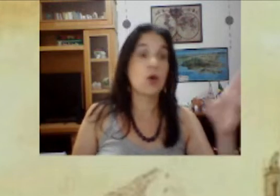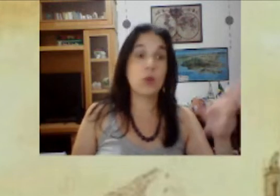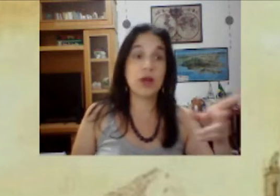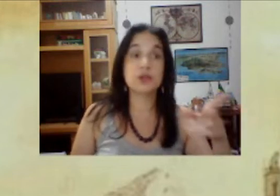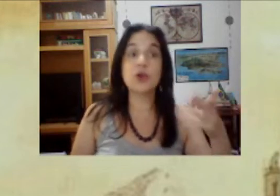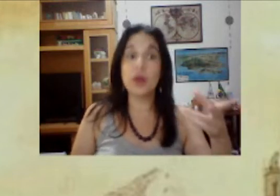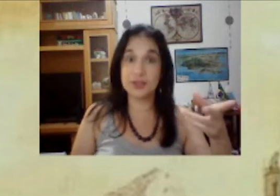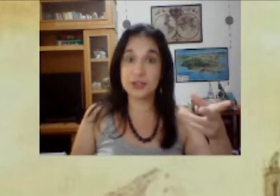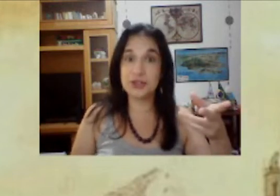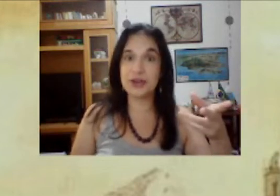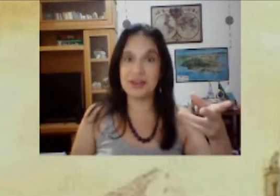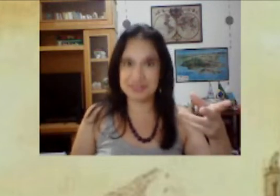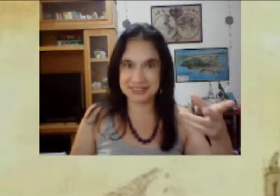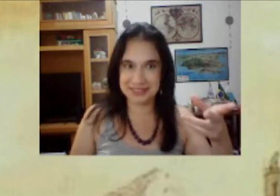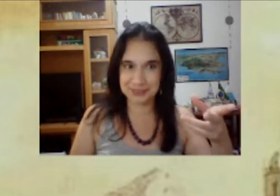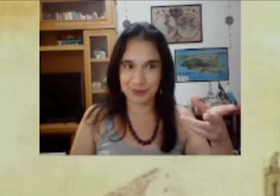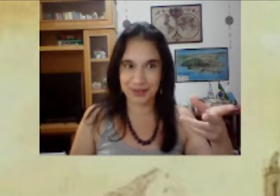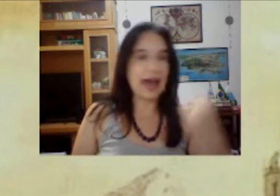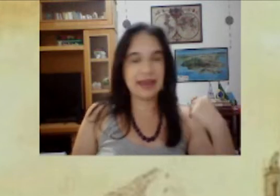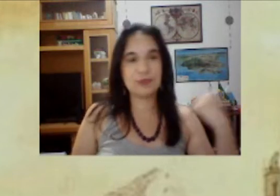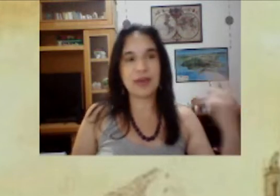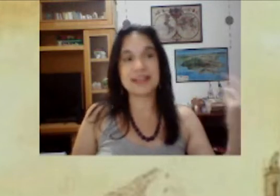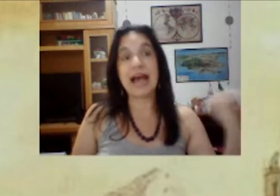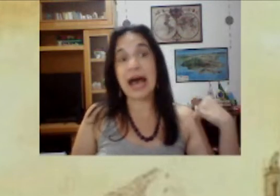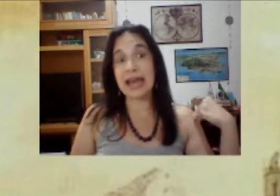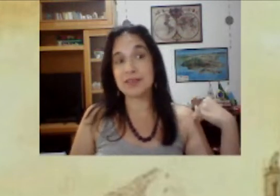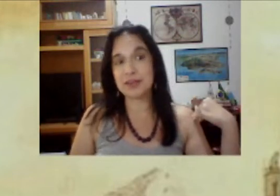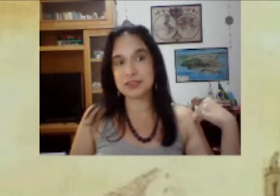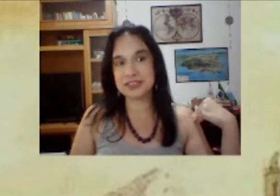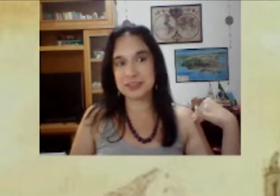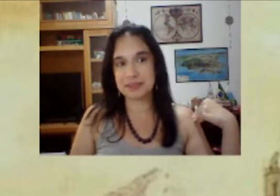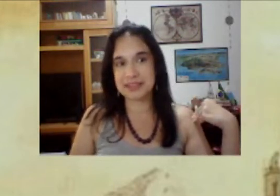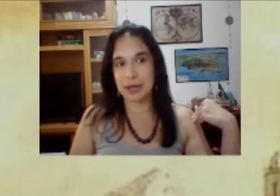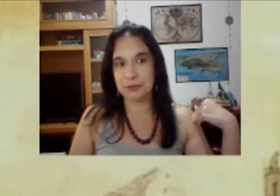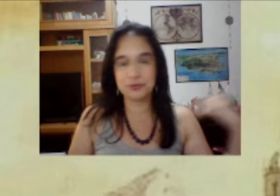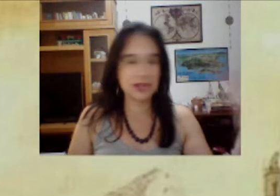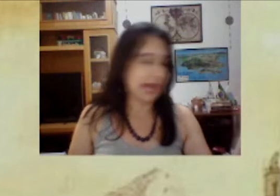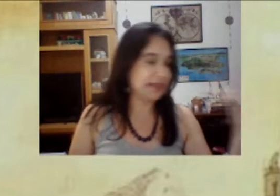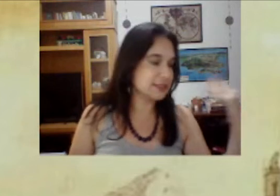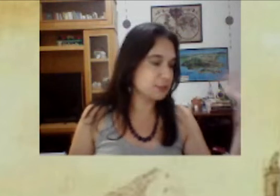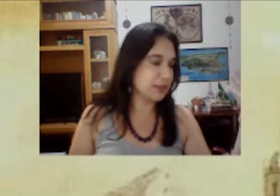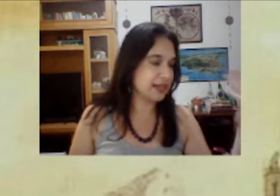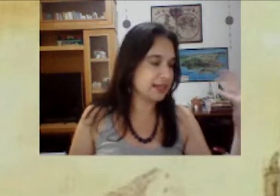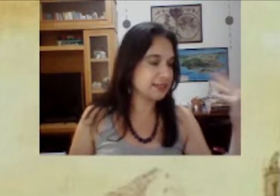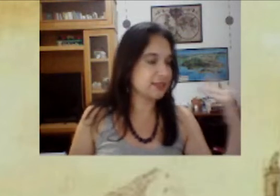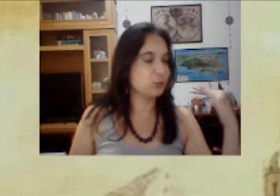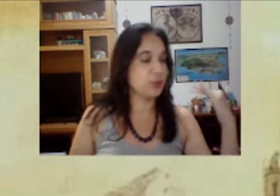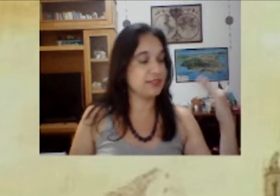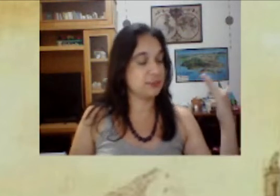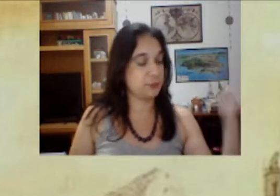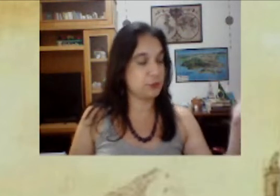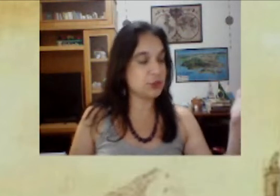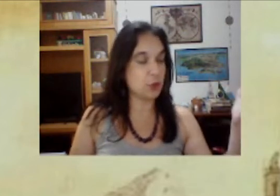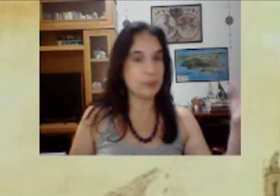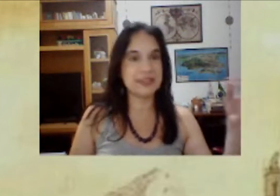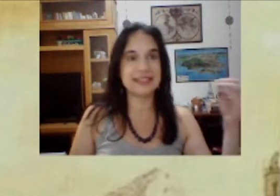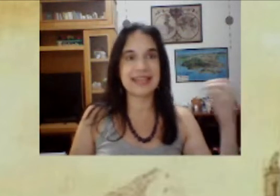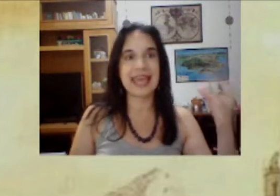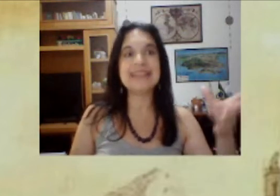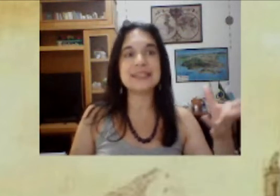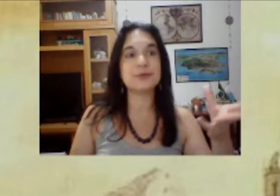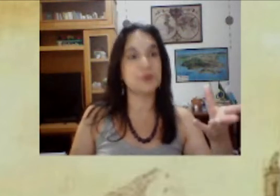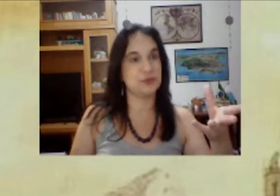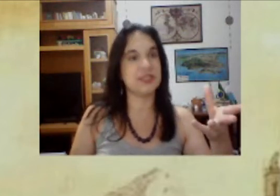market. Well, no wonder you haven't seen this market. In fact, I have never seen it myself. And this is because it was first opened